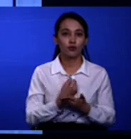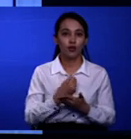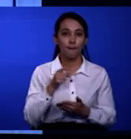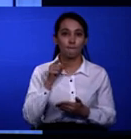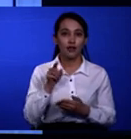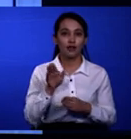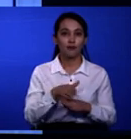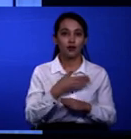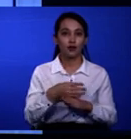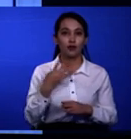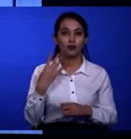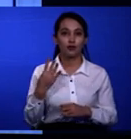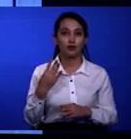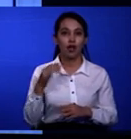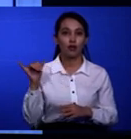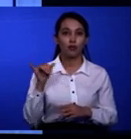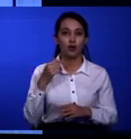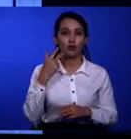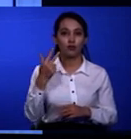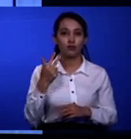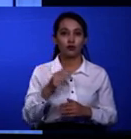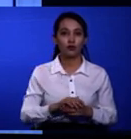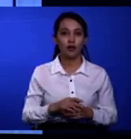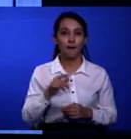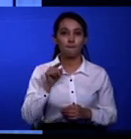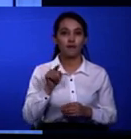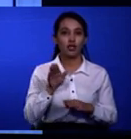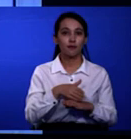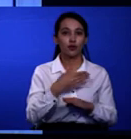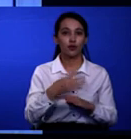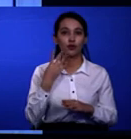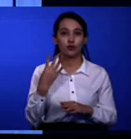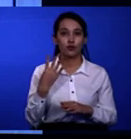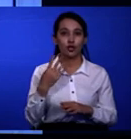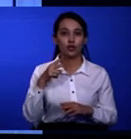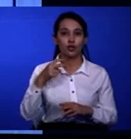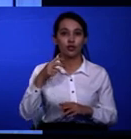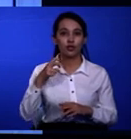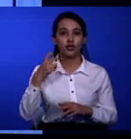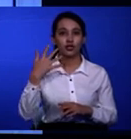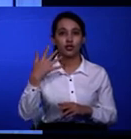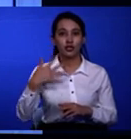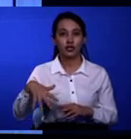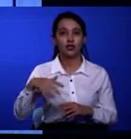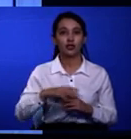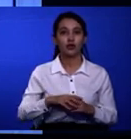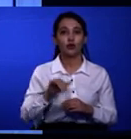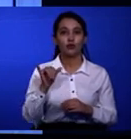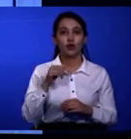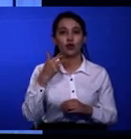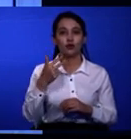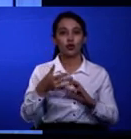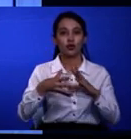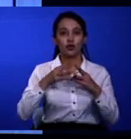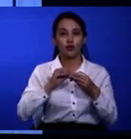1004 ga bo'ldik, 3 ga ko'paytirdik. 1004 ga bo'lganimizda 250, 3 ga ko'paytirganimizda